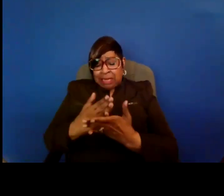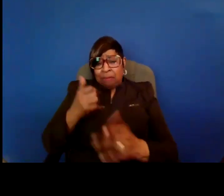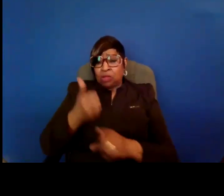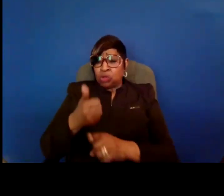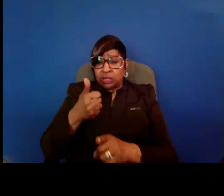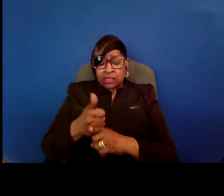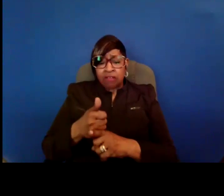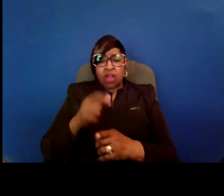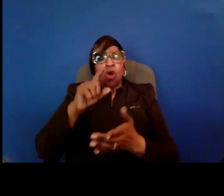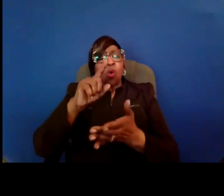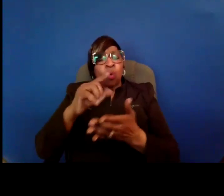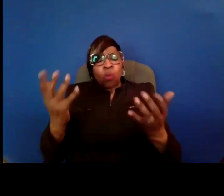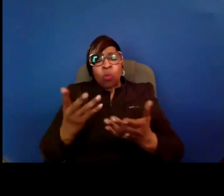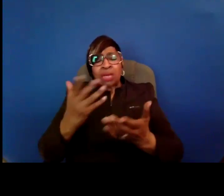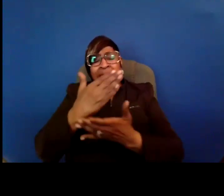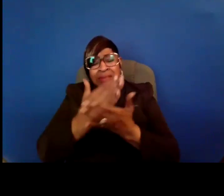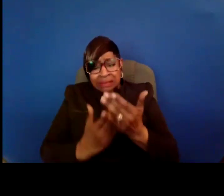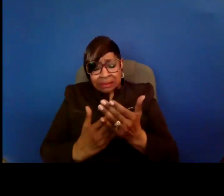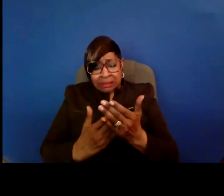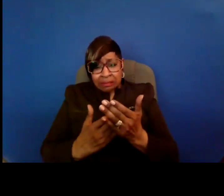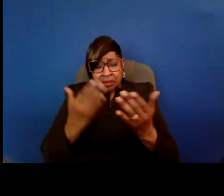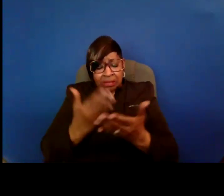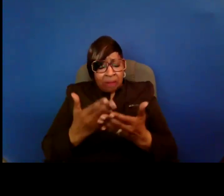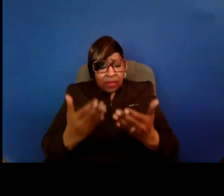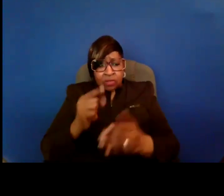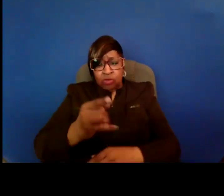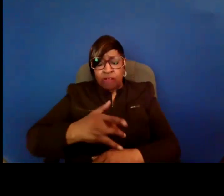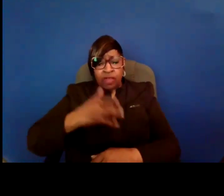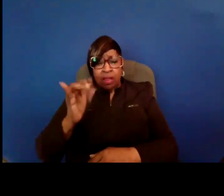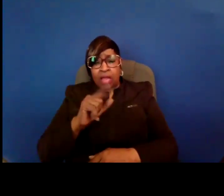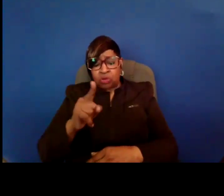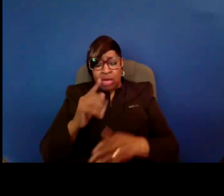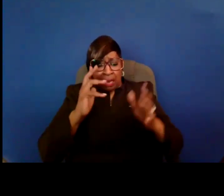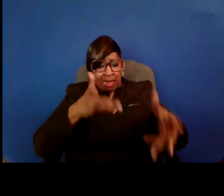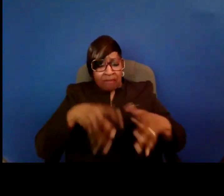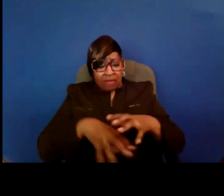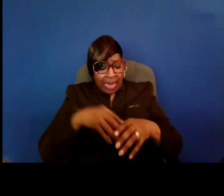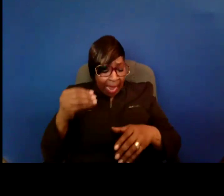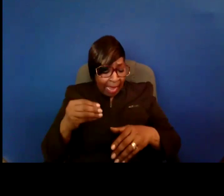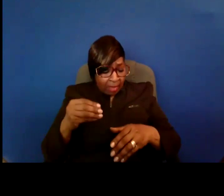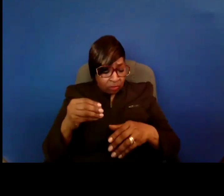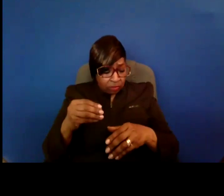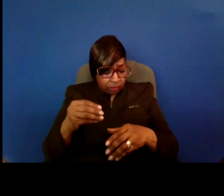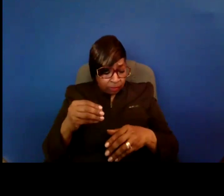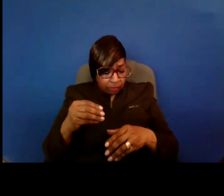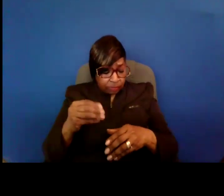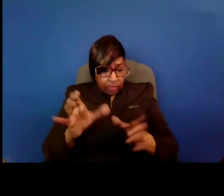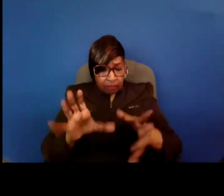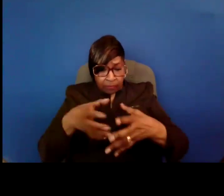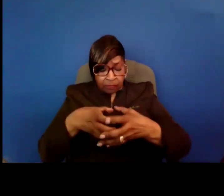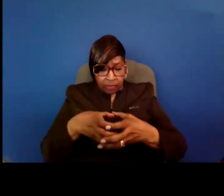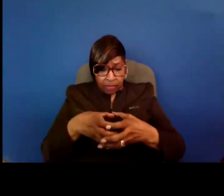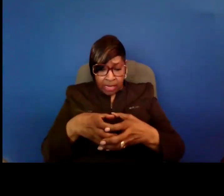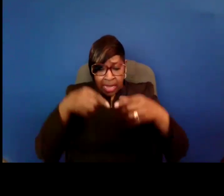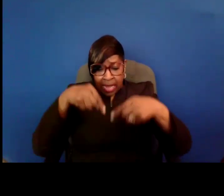the pieces that you feel like you're leaving out of the equation as